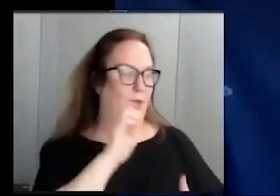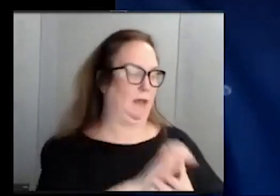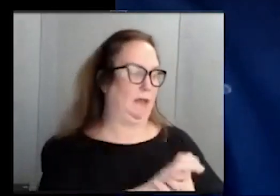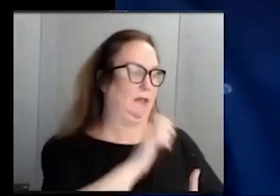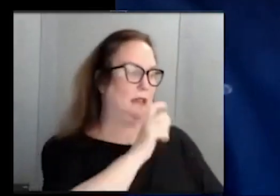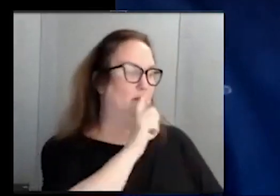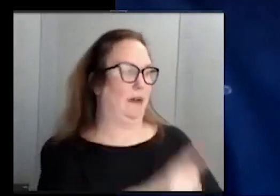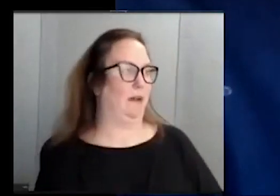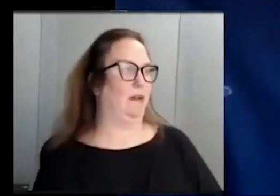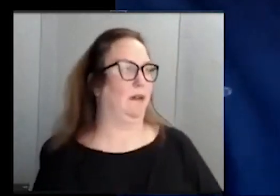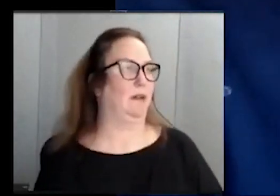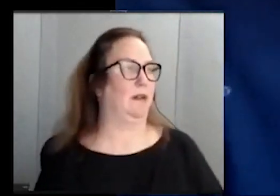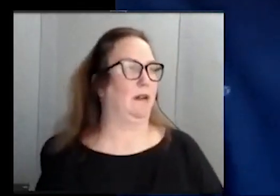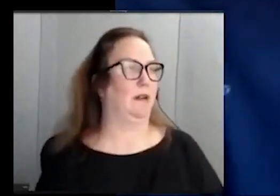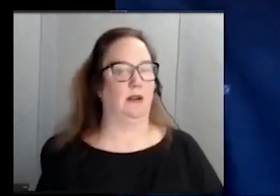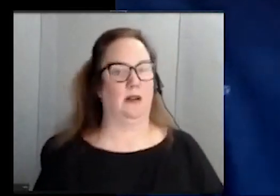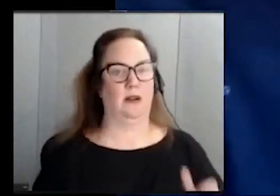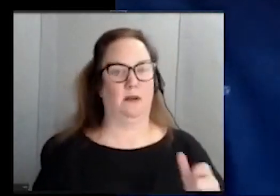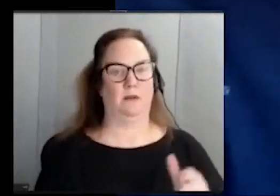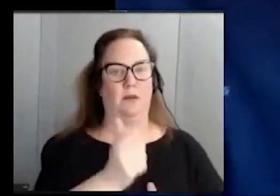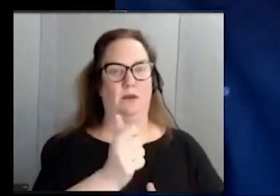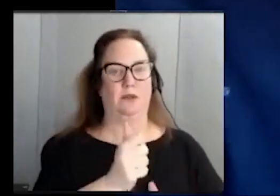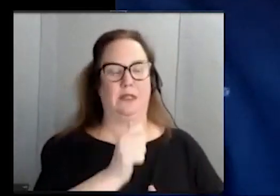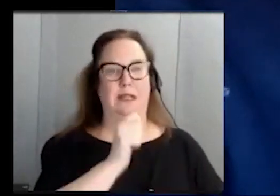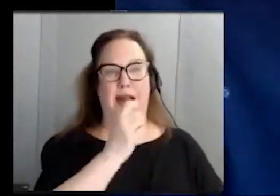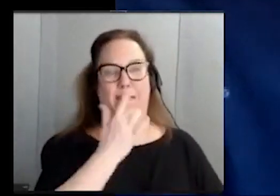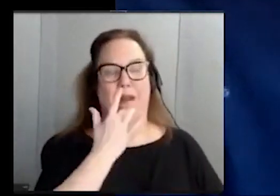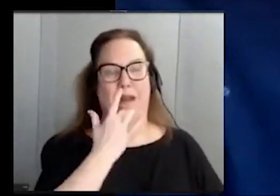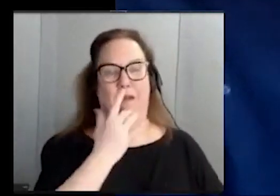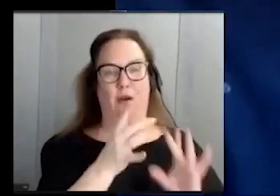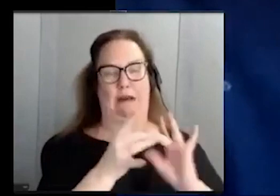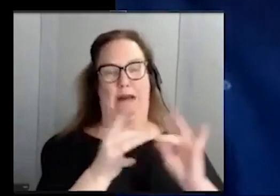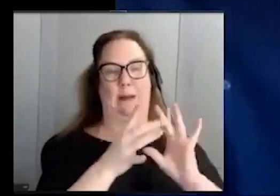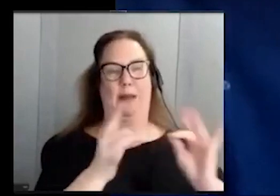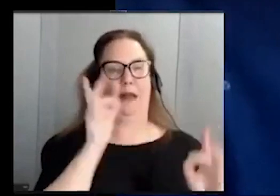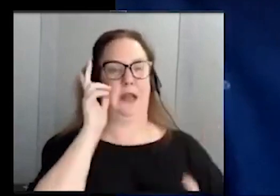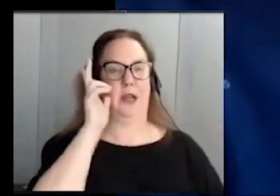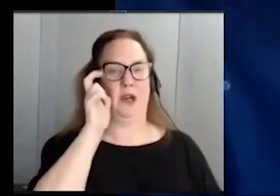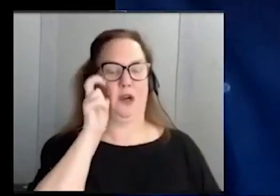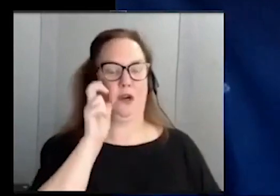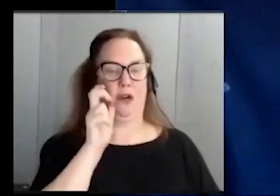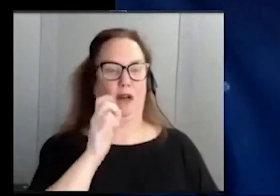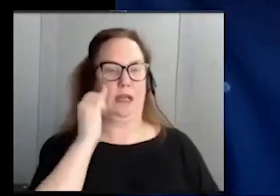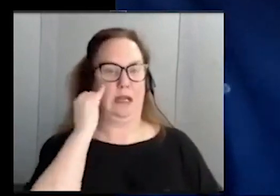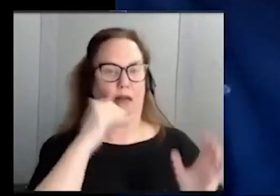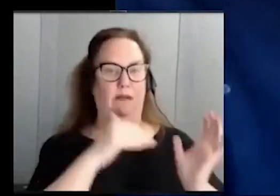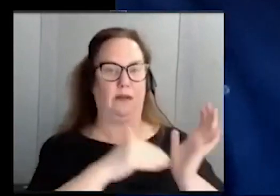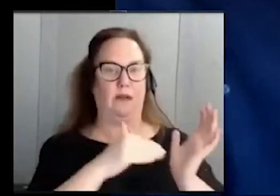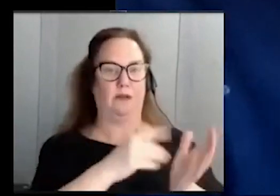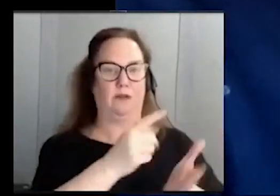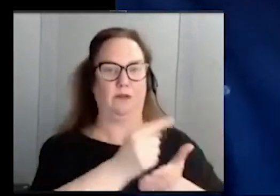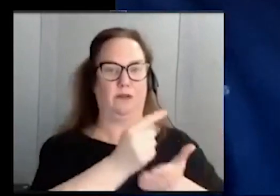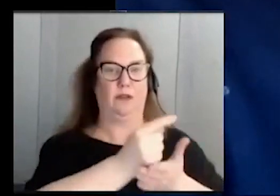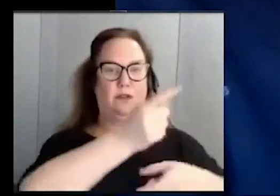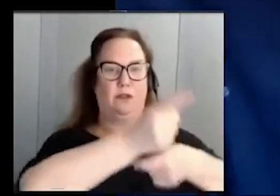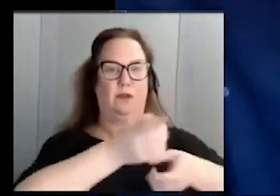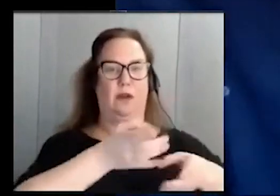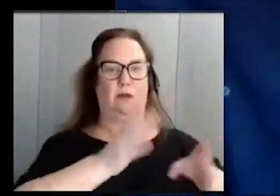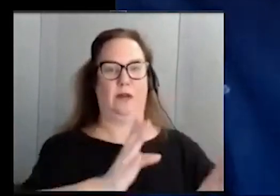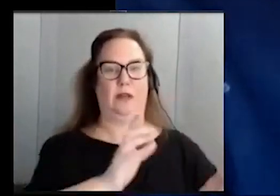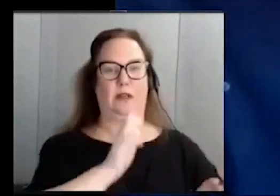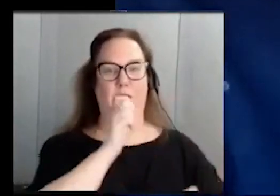real. I think my most unfavorite comment was, well, if the doctors would have treated you correctly, this wouldn't have